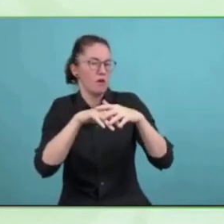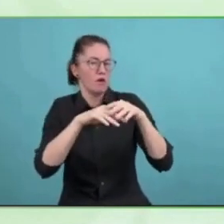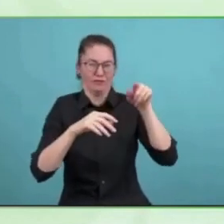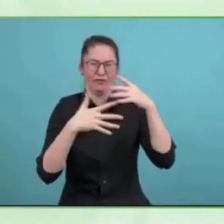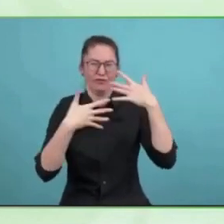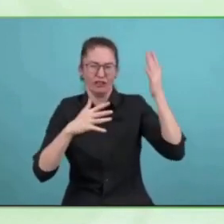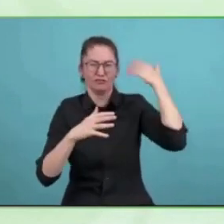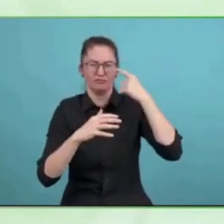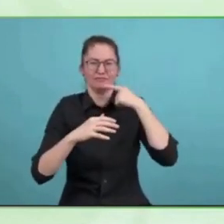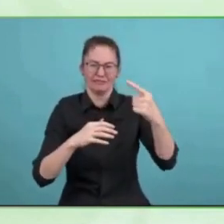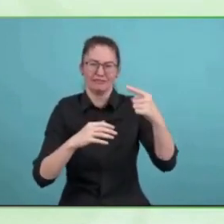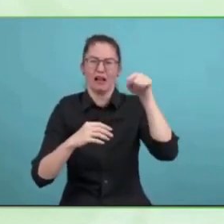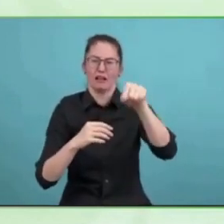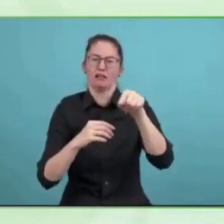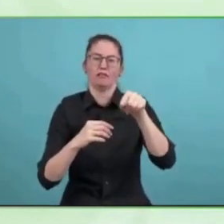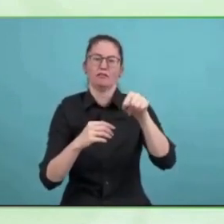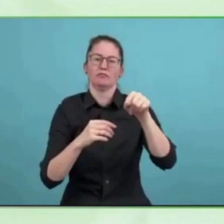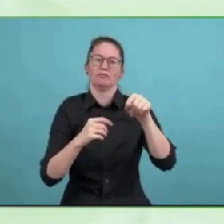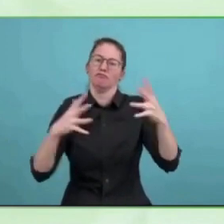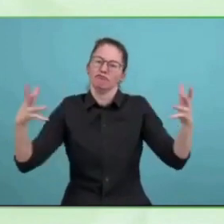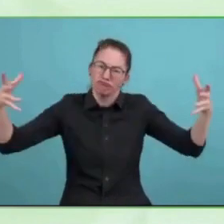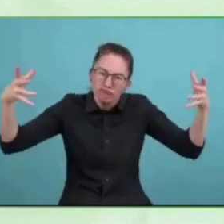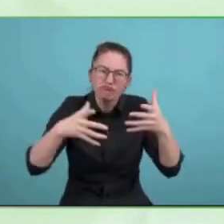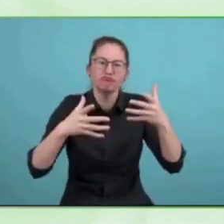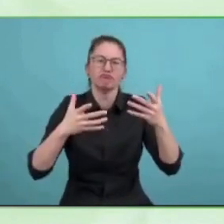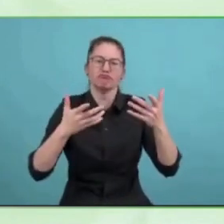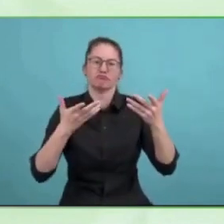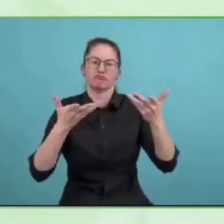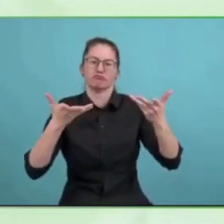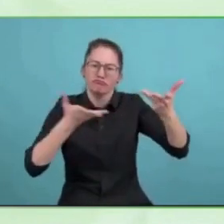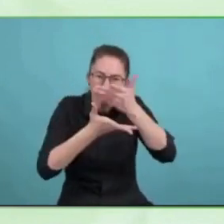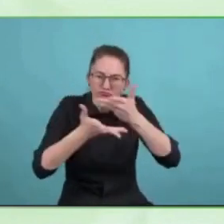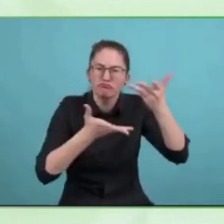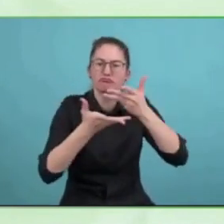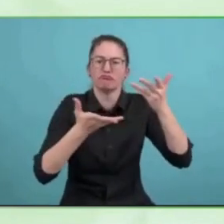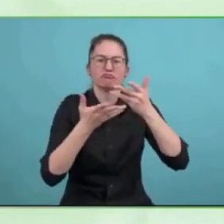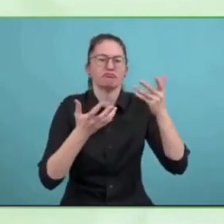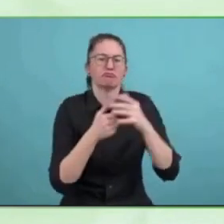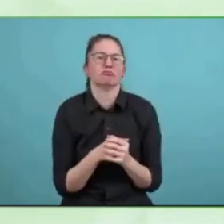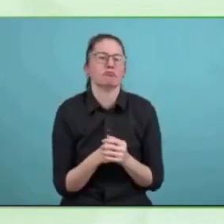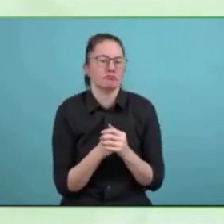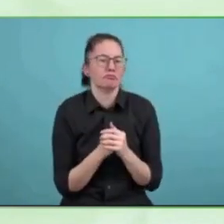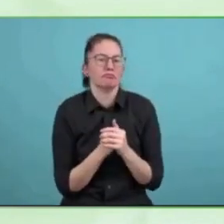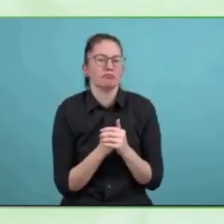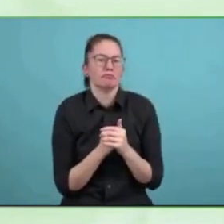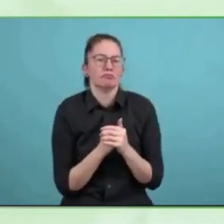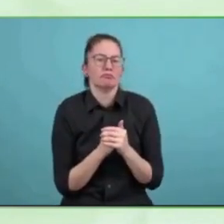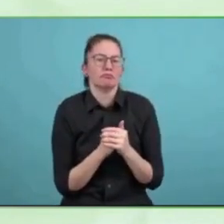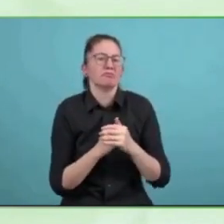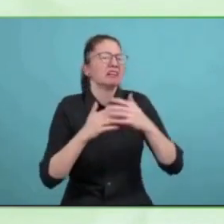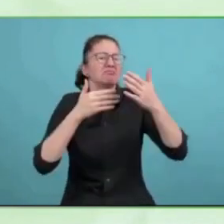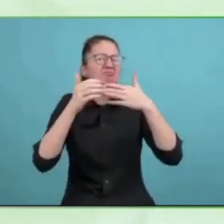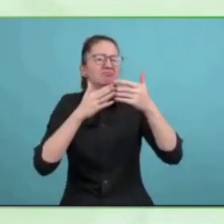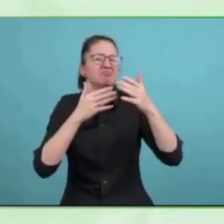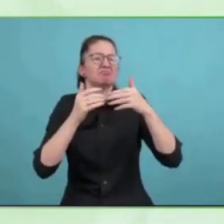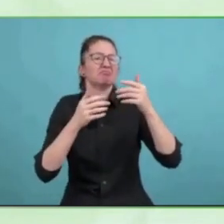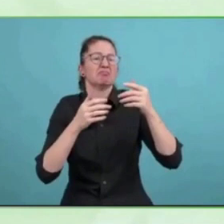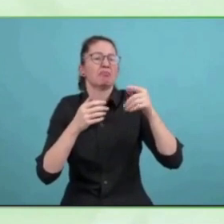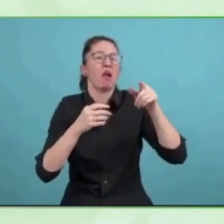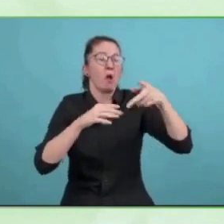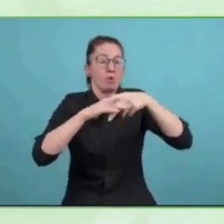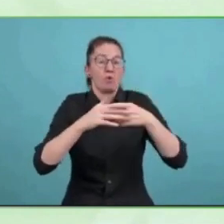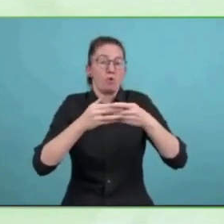that multinationals should be able to use it to ask, say, 50 of the countries in which they operate to do it